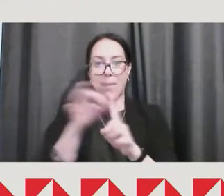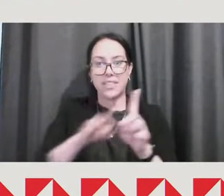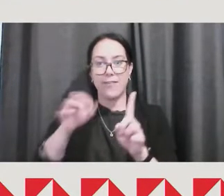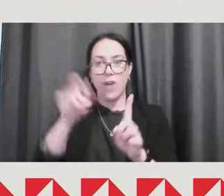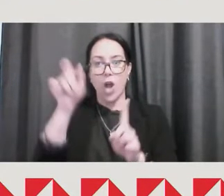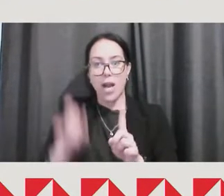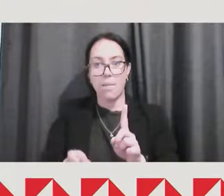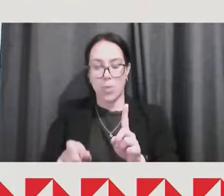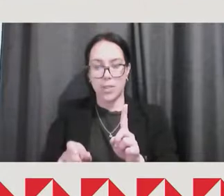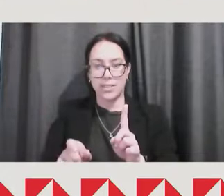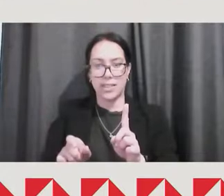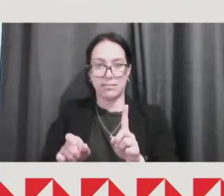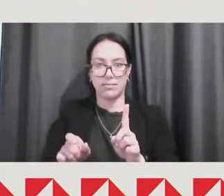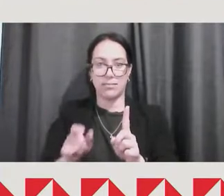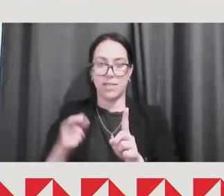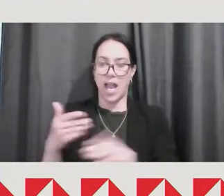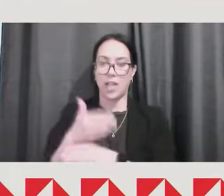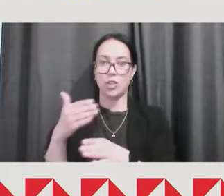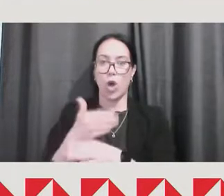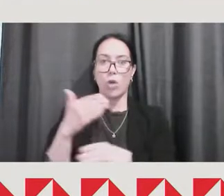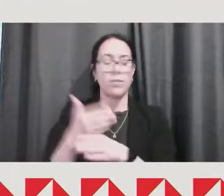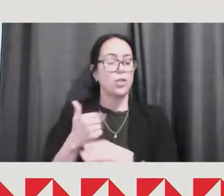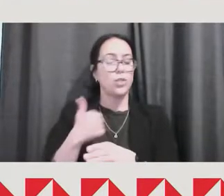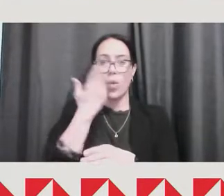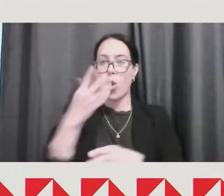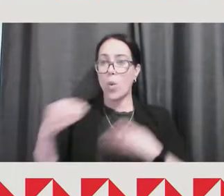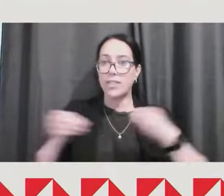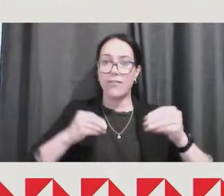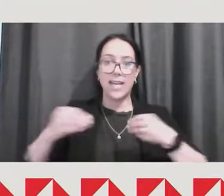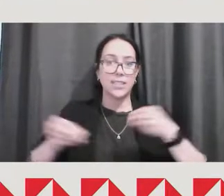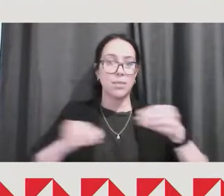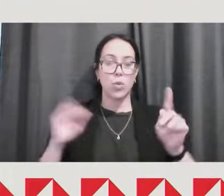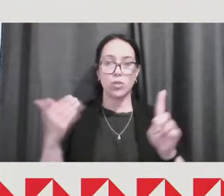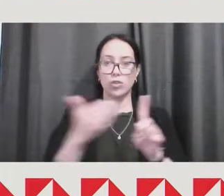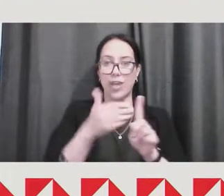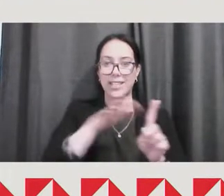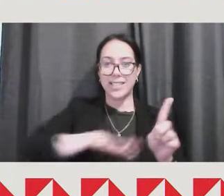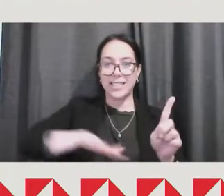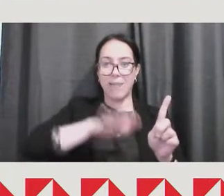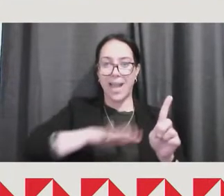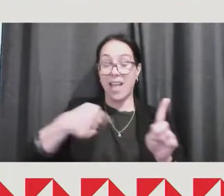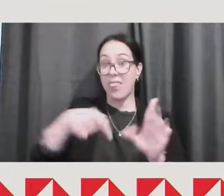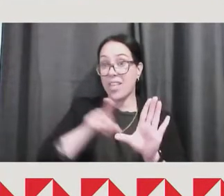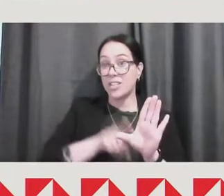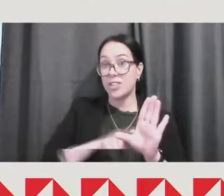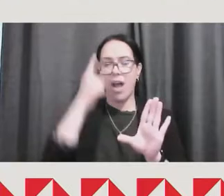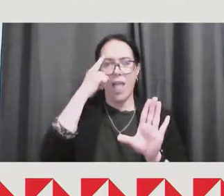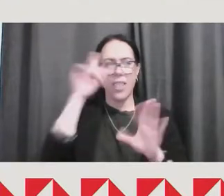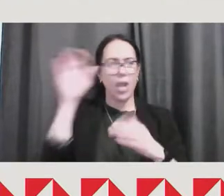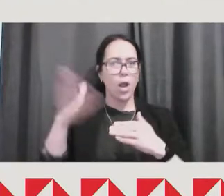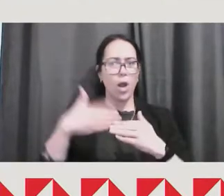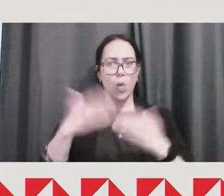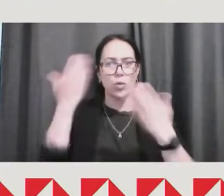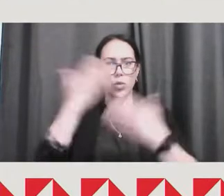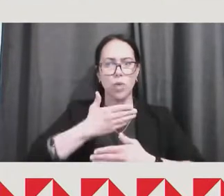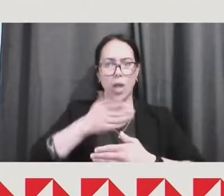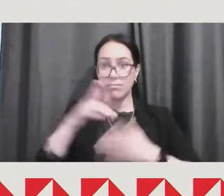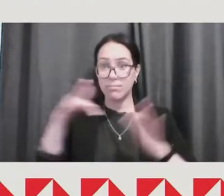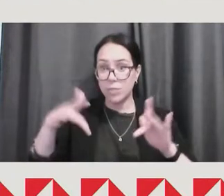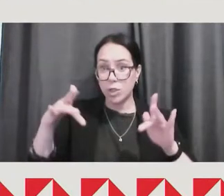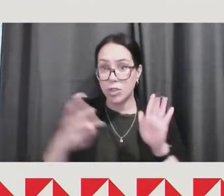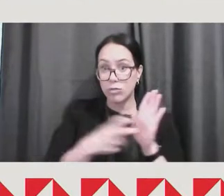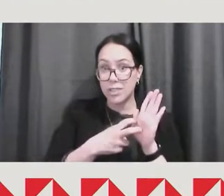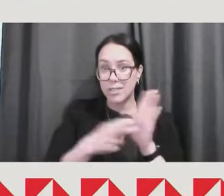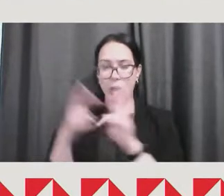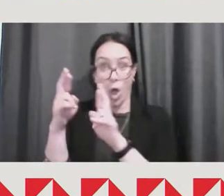and we're constantly flexible within the strategy space this year this is oh I believe it's closing tonight so if you didn't register I hope